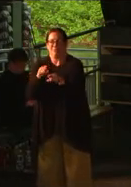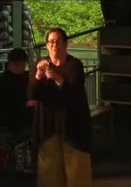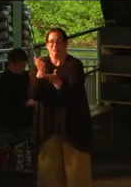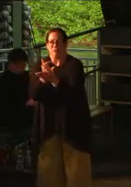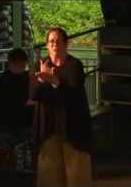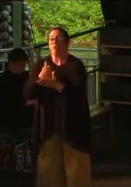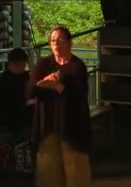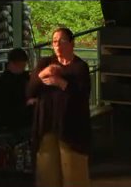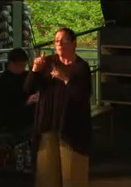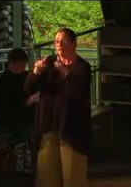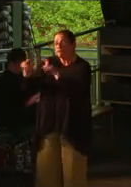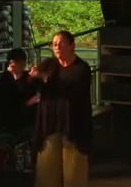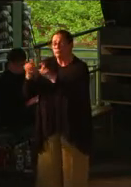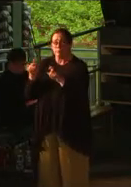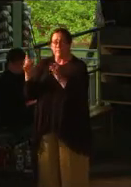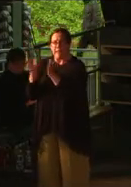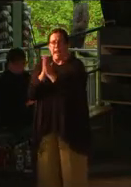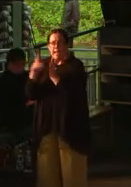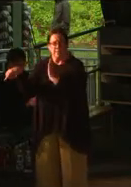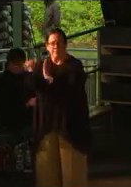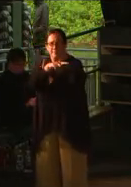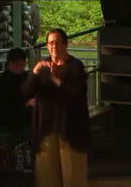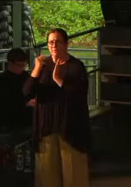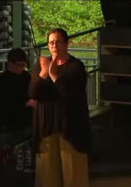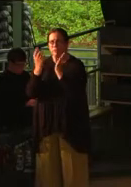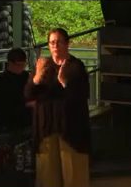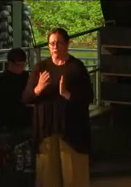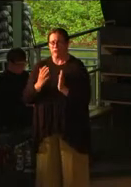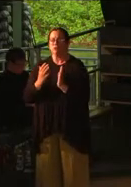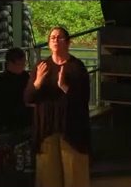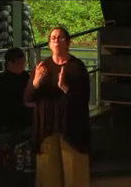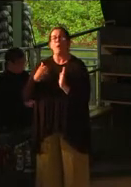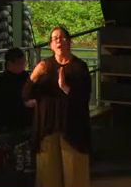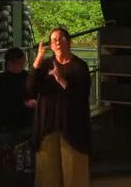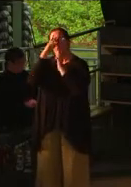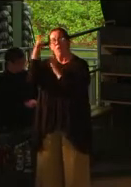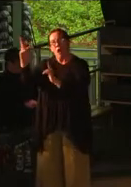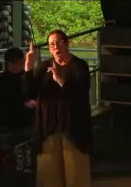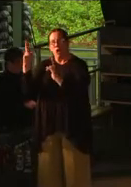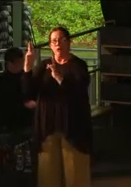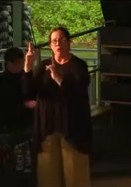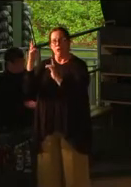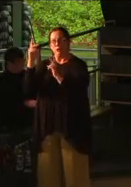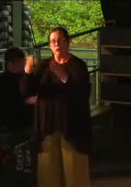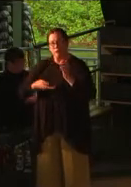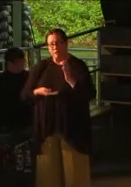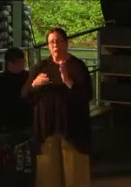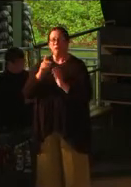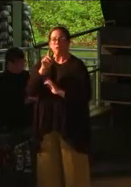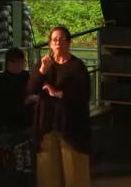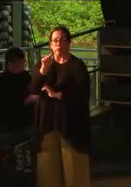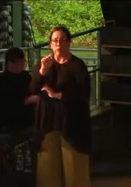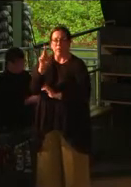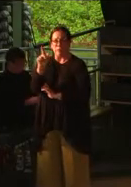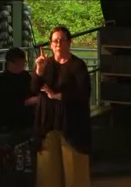The answers to those questions bring me here today. I am honored to introduce the 2023 last lecture